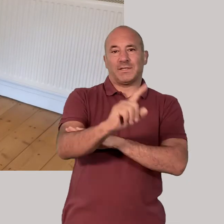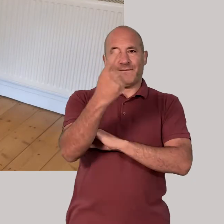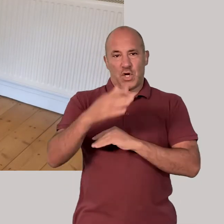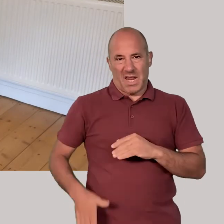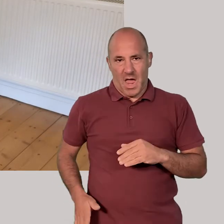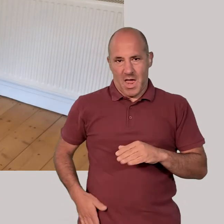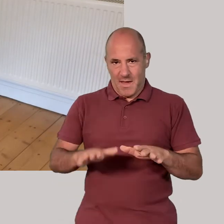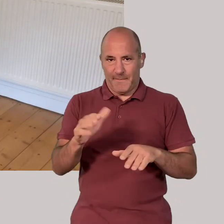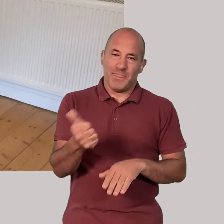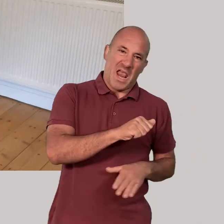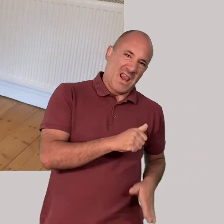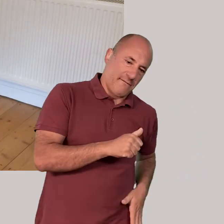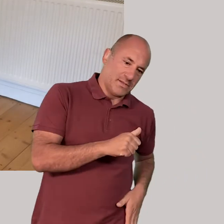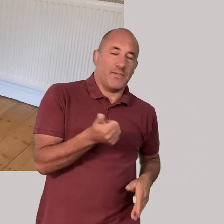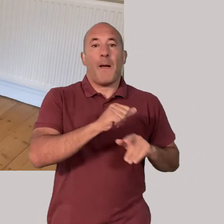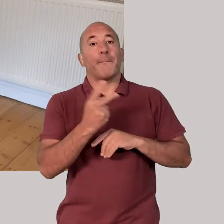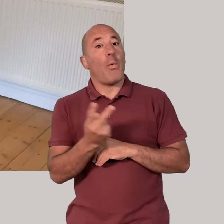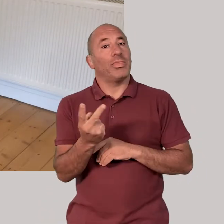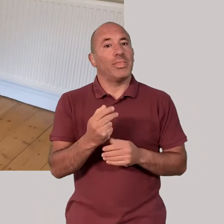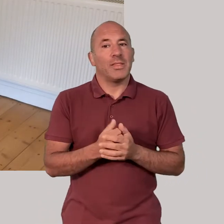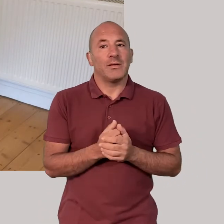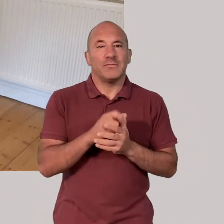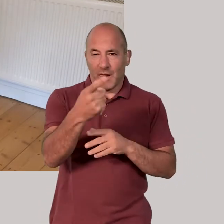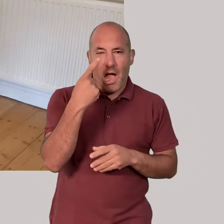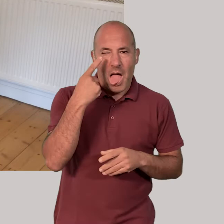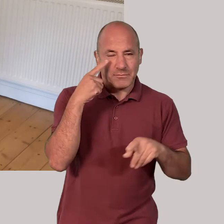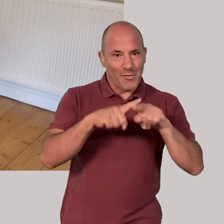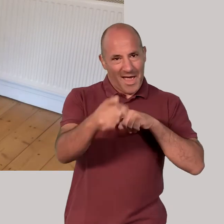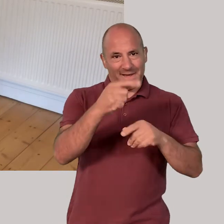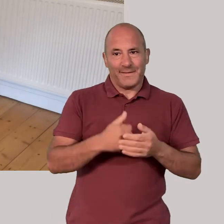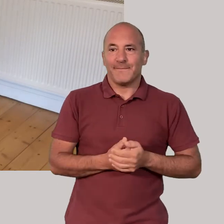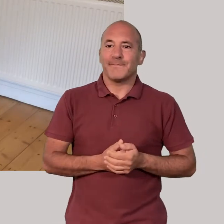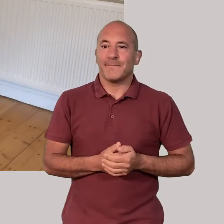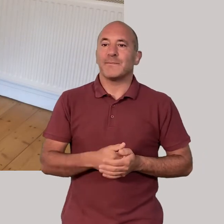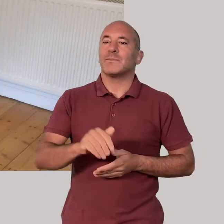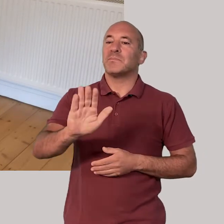leg, the left leg, and then both together. Just give it a go.